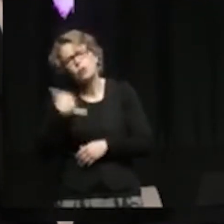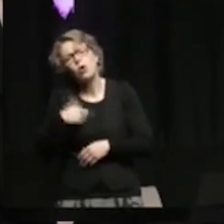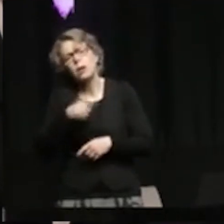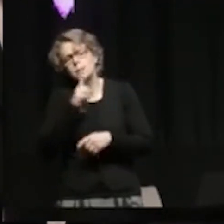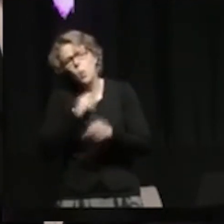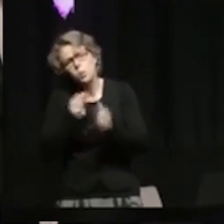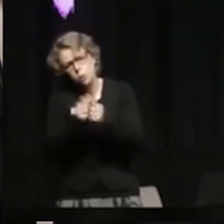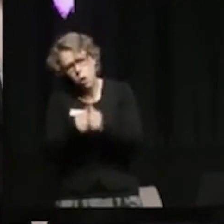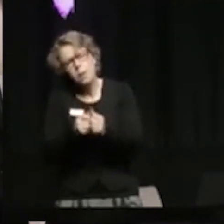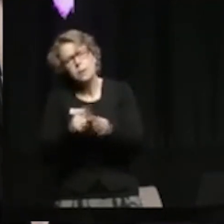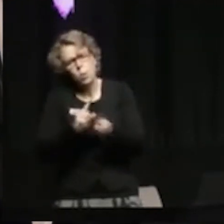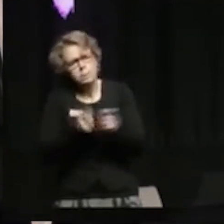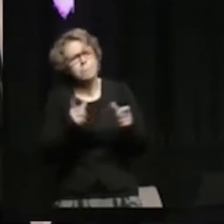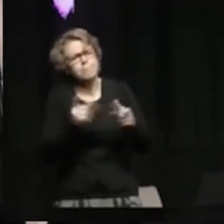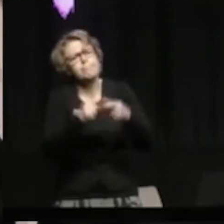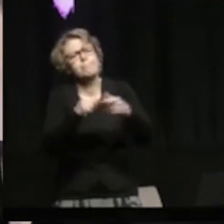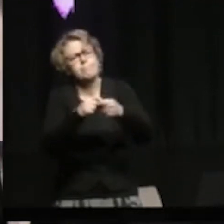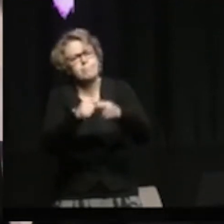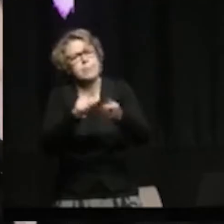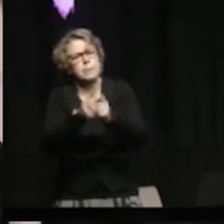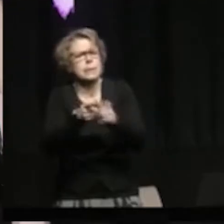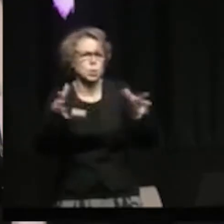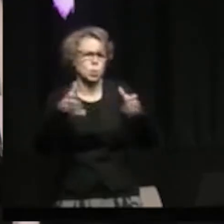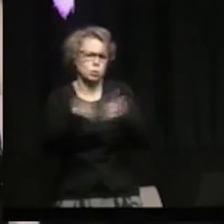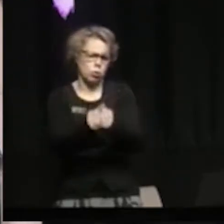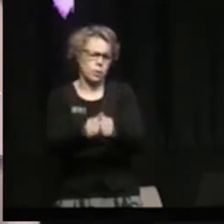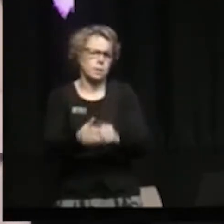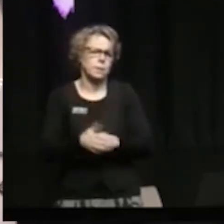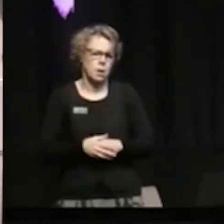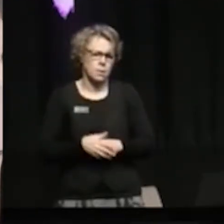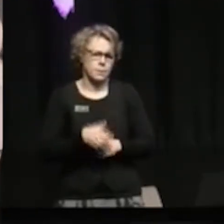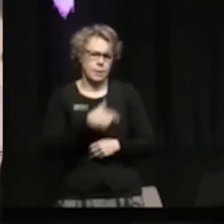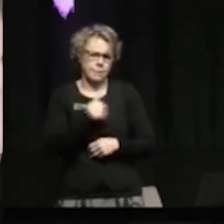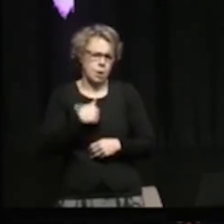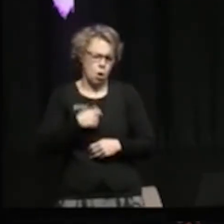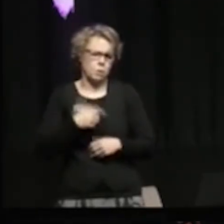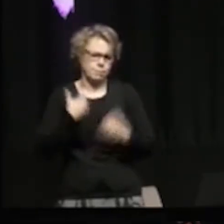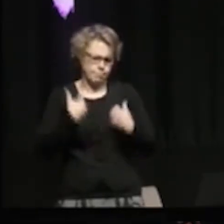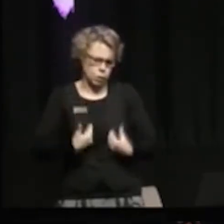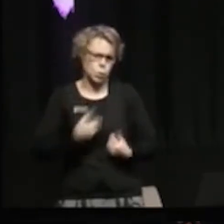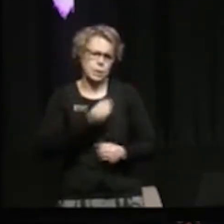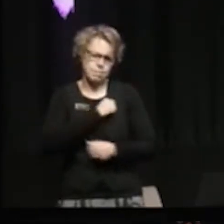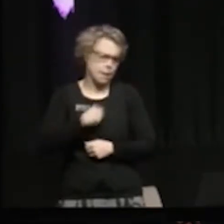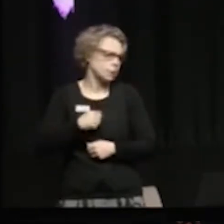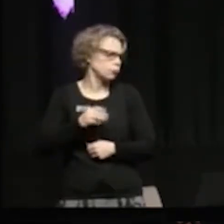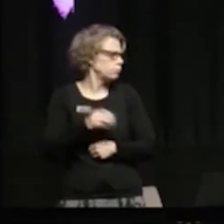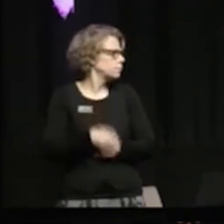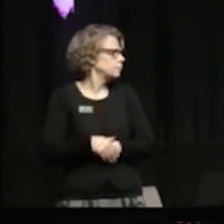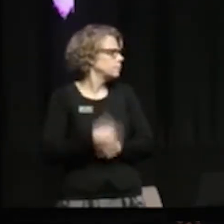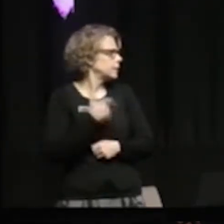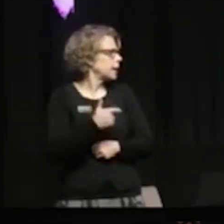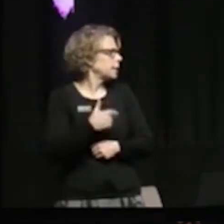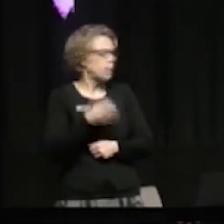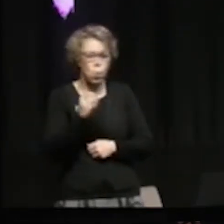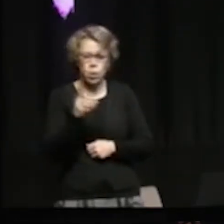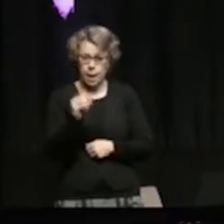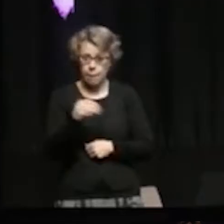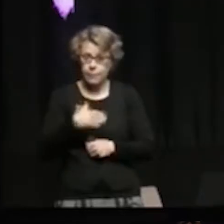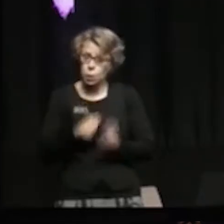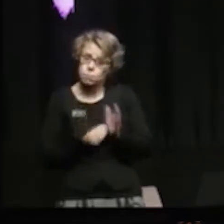you can do quite a lot, and you can learn from others. So I think that's important. Your own personal power, your own personal makt. Yes. Thank